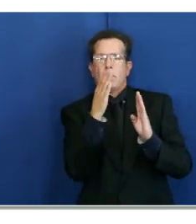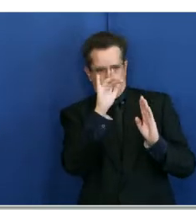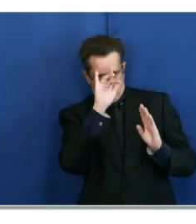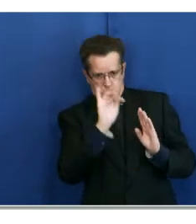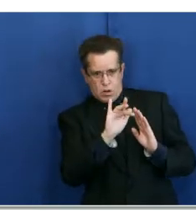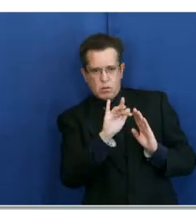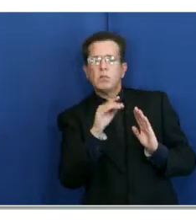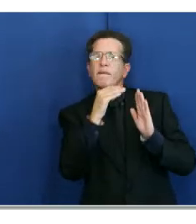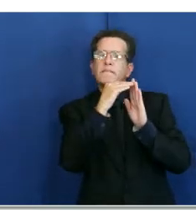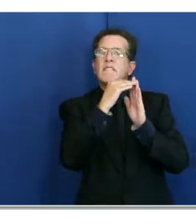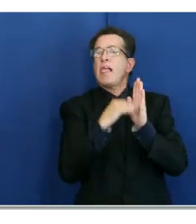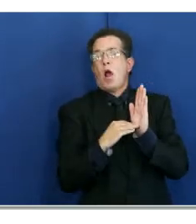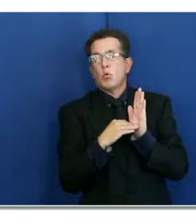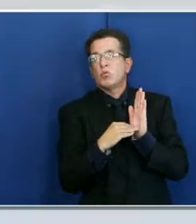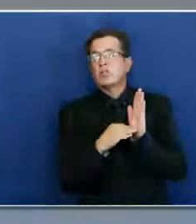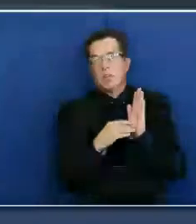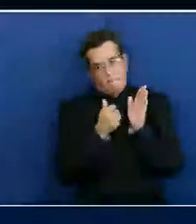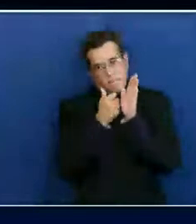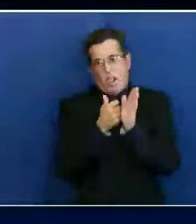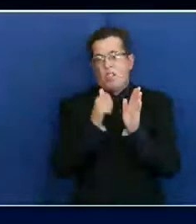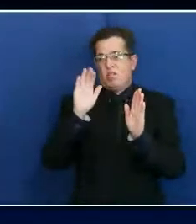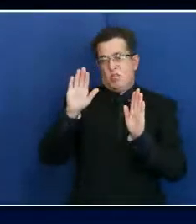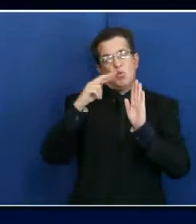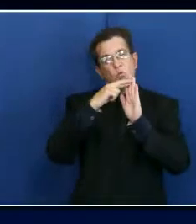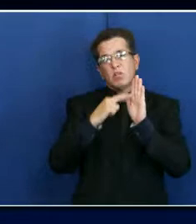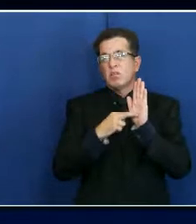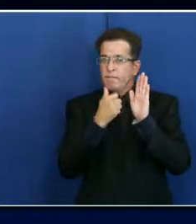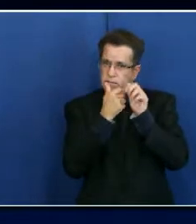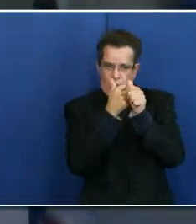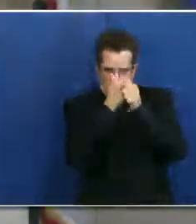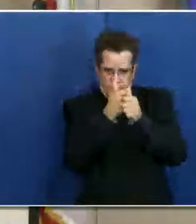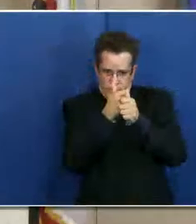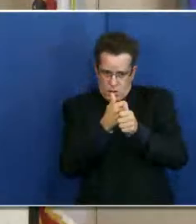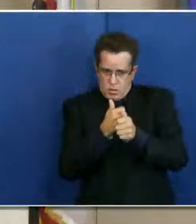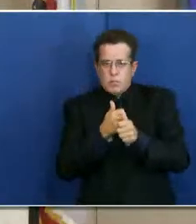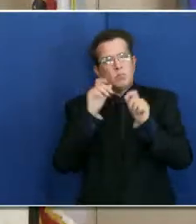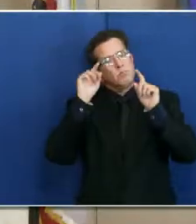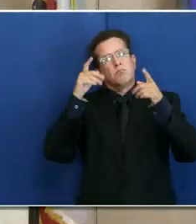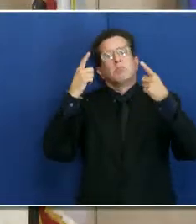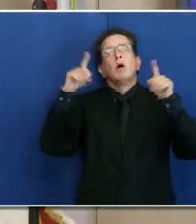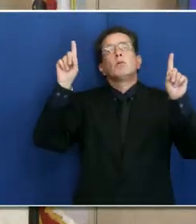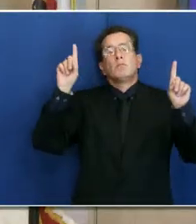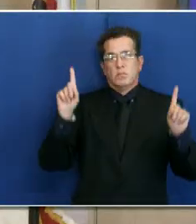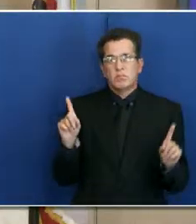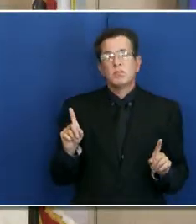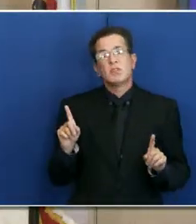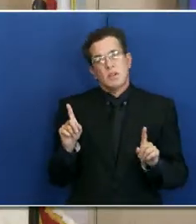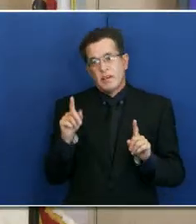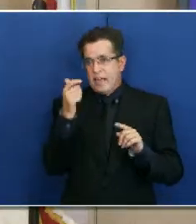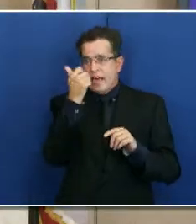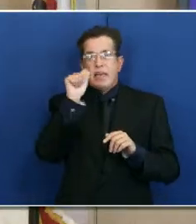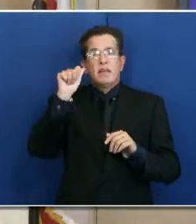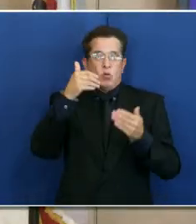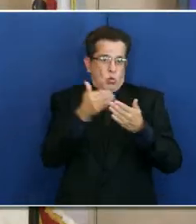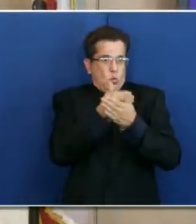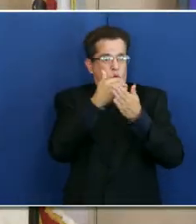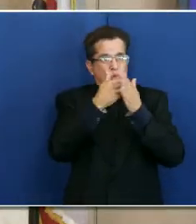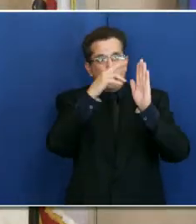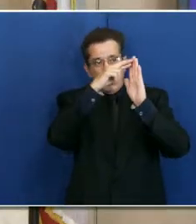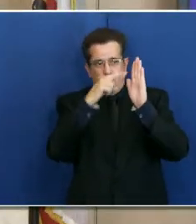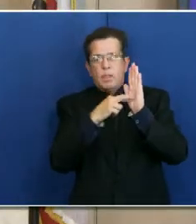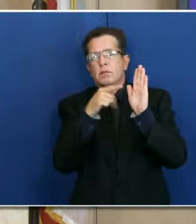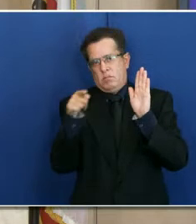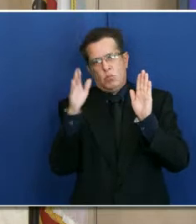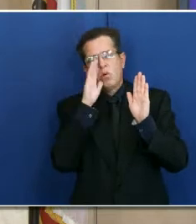plan consistent with that state guidance and that sector guidance, and post that. Again, it's updating. If you're changing capacity or